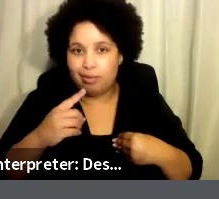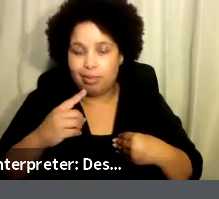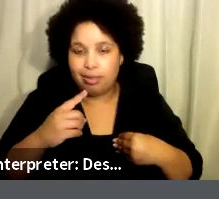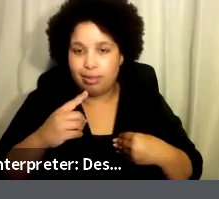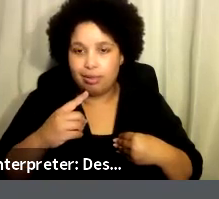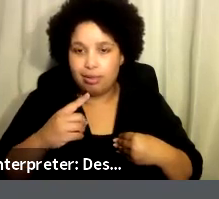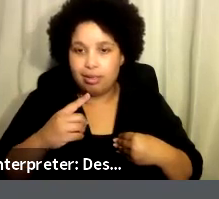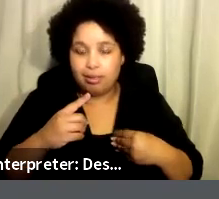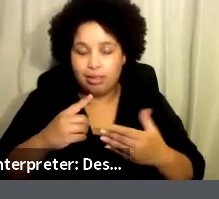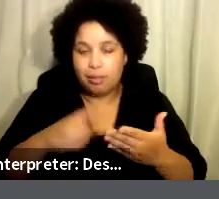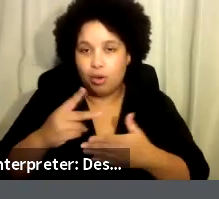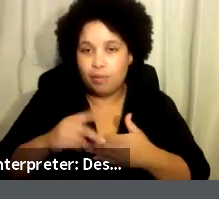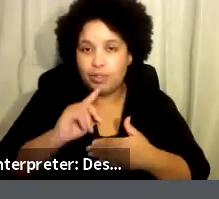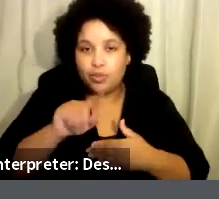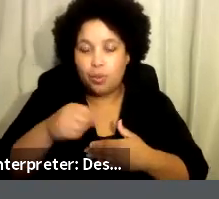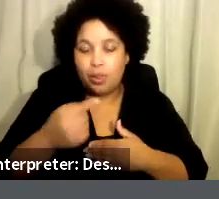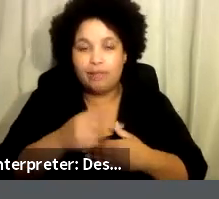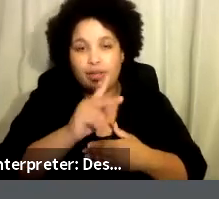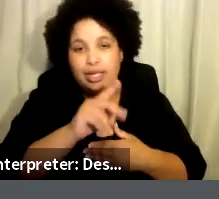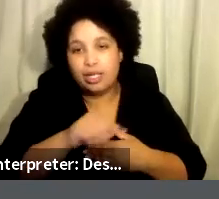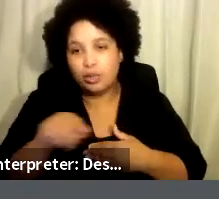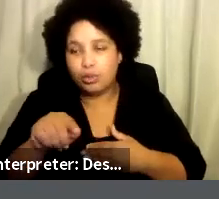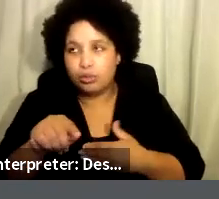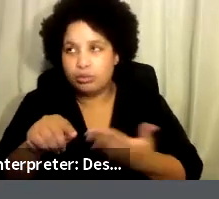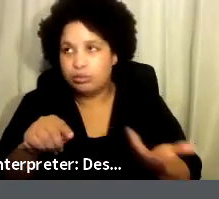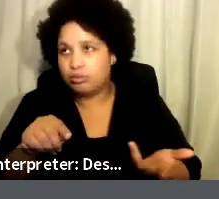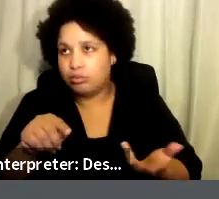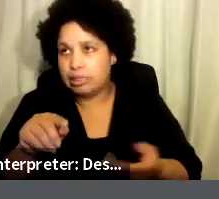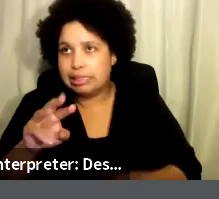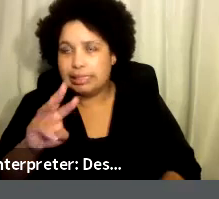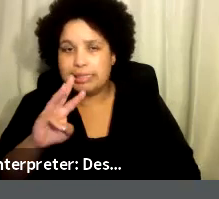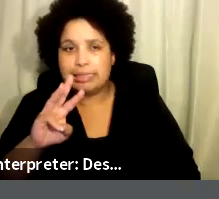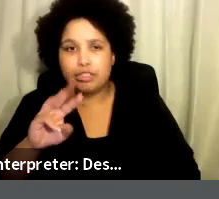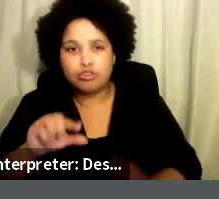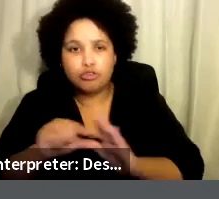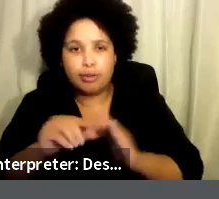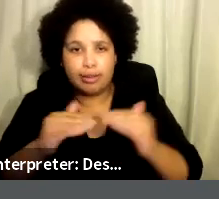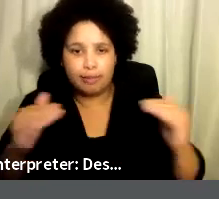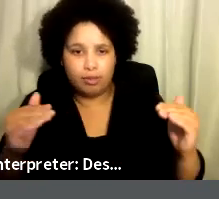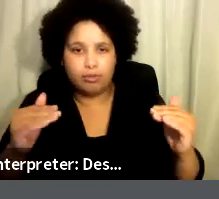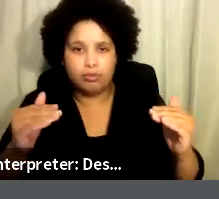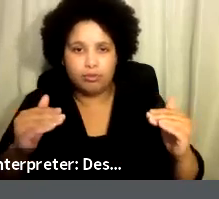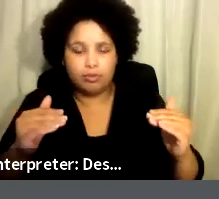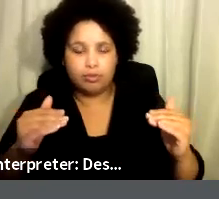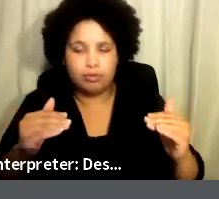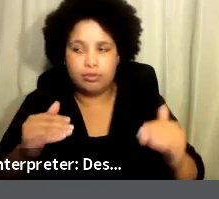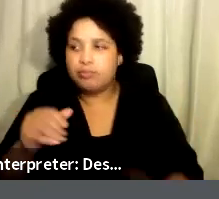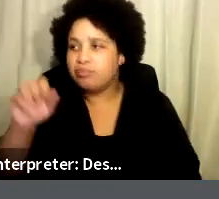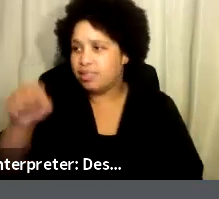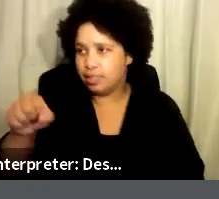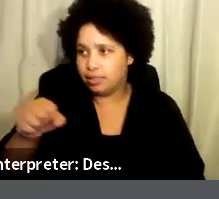It's only for the K through, I'm not sure if it's 6th grade. K through 6th, yes.